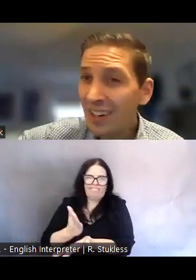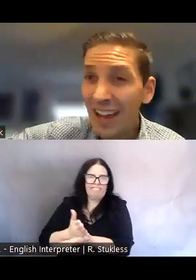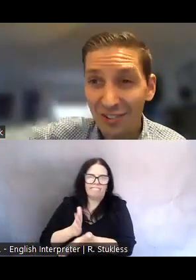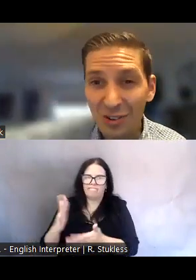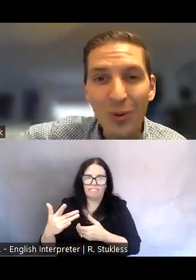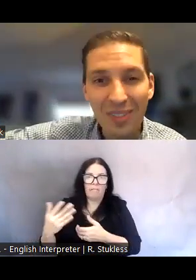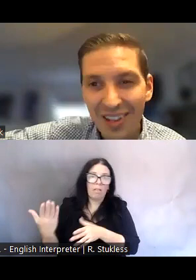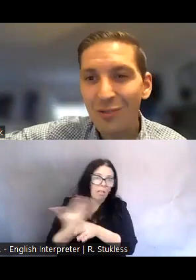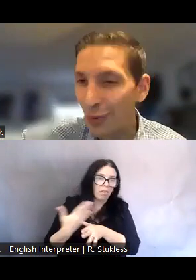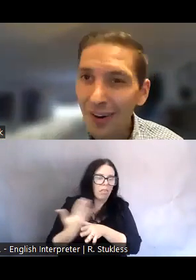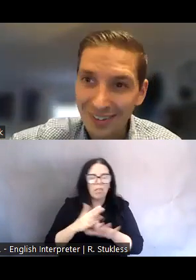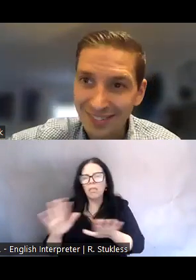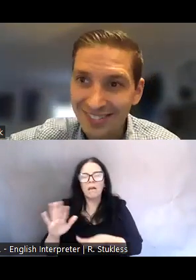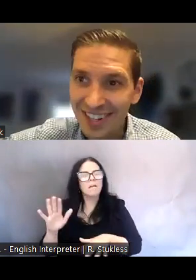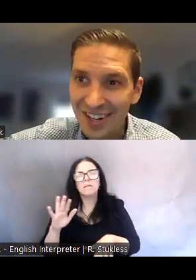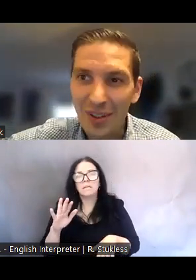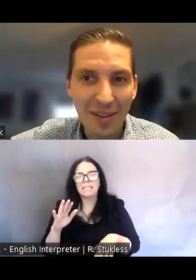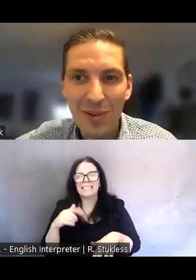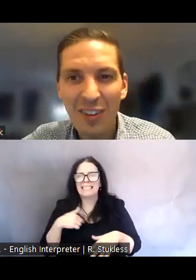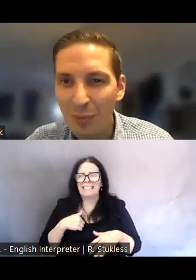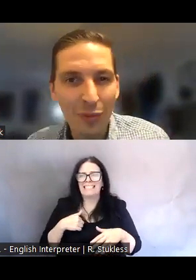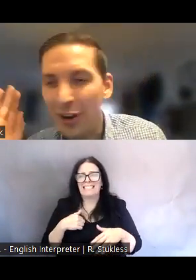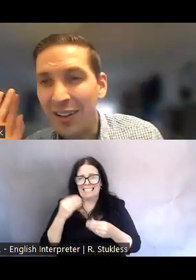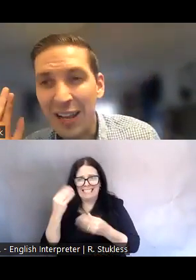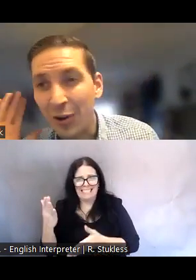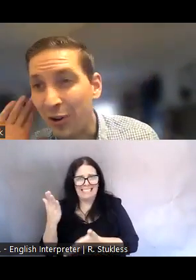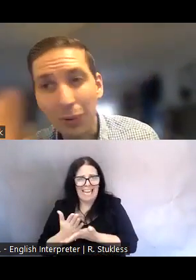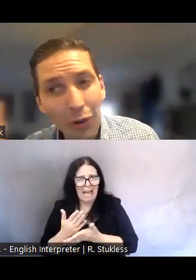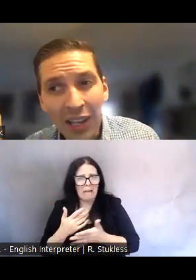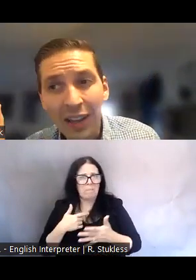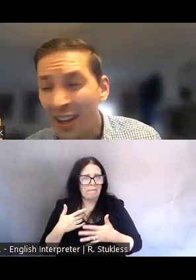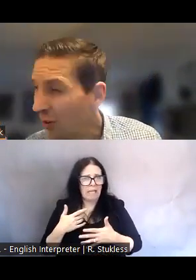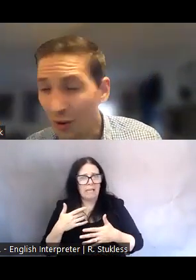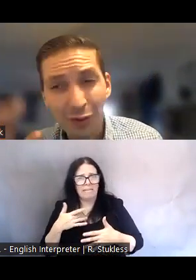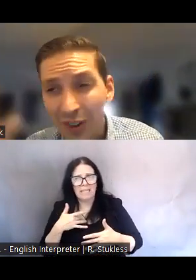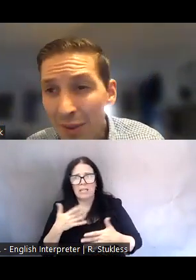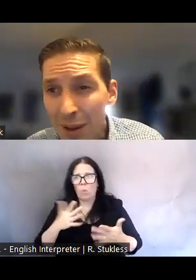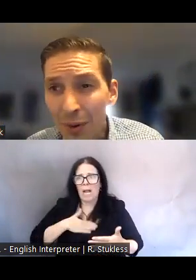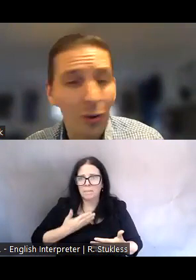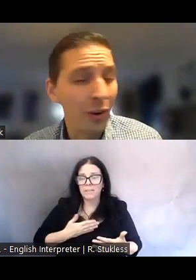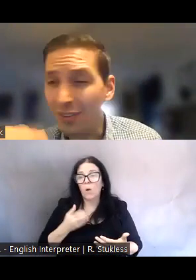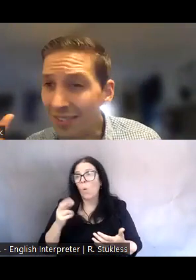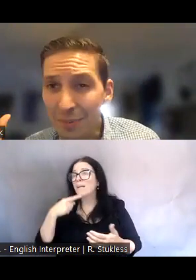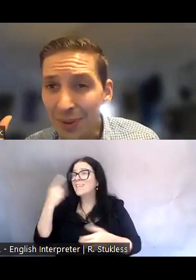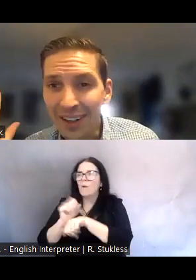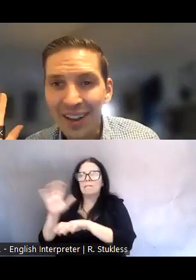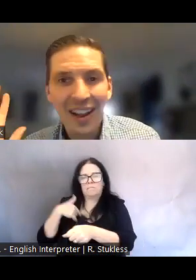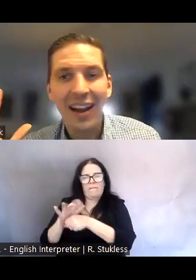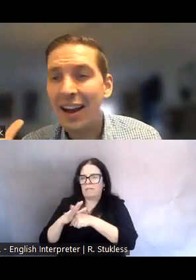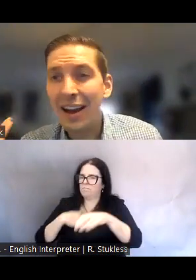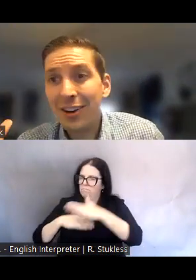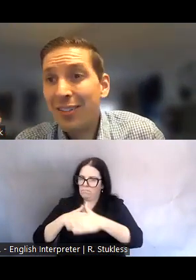be seen as doing things wrong. You know, I'm going to be disapproved. They're not going to think I'm a good employee or a good family member or a good